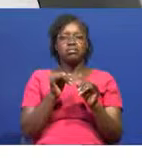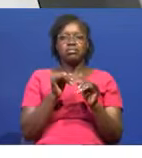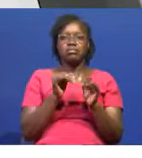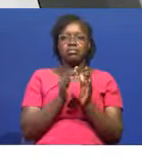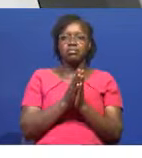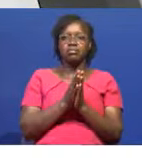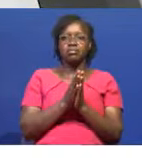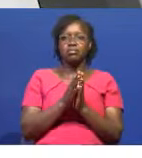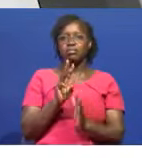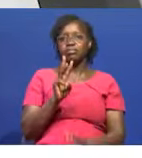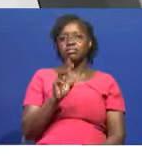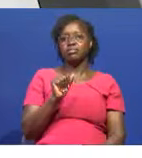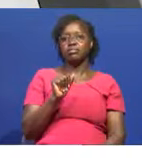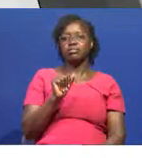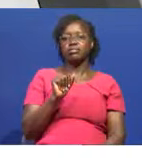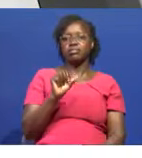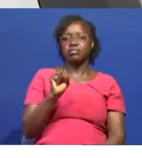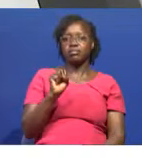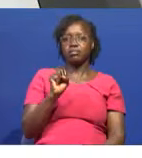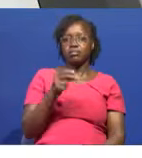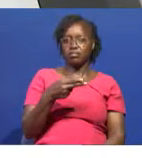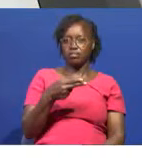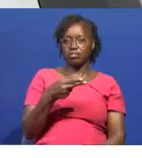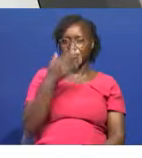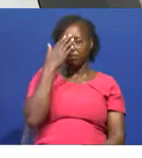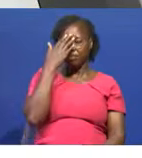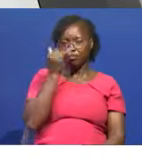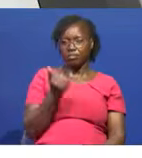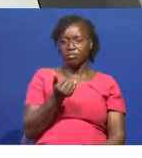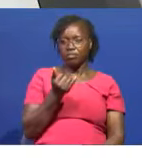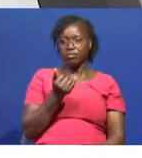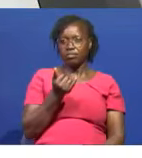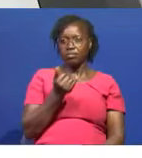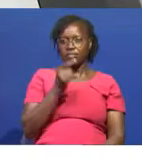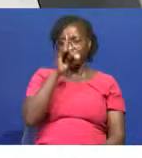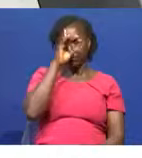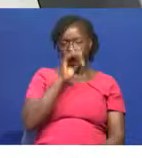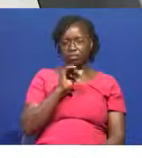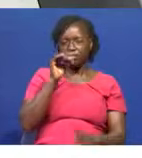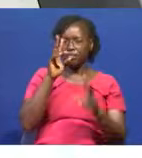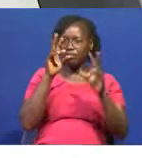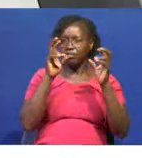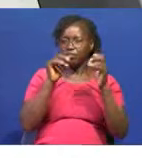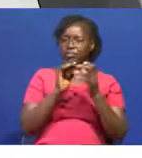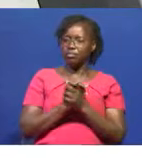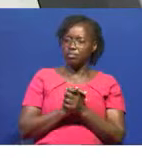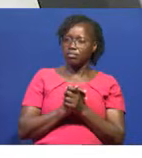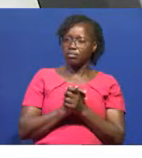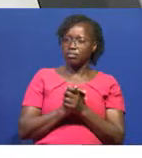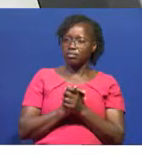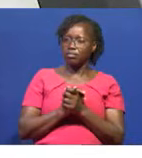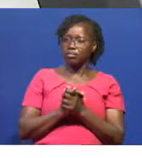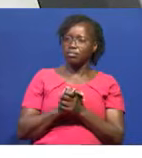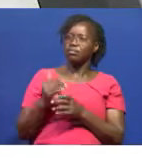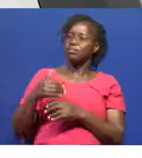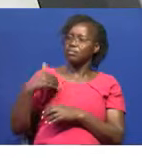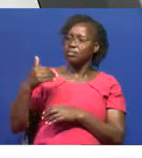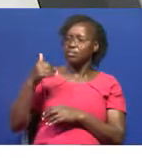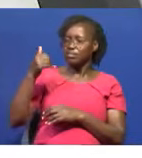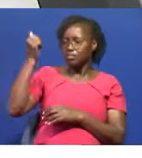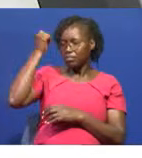In short, it's WASH. Yes, WASH. Yes. So why is this a very critical issue? Well, in every commemoration